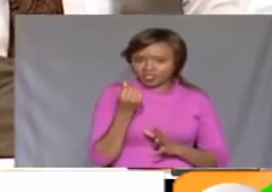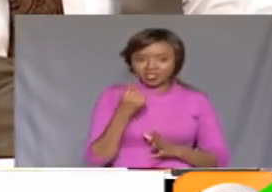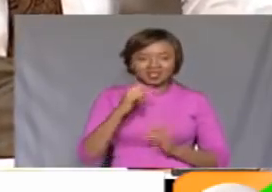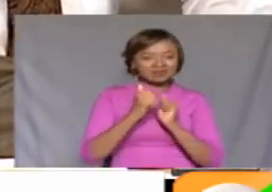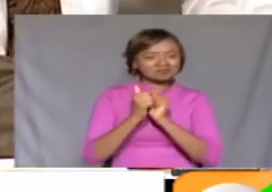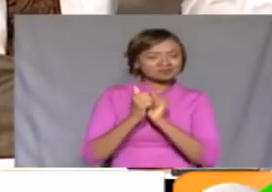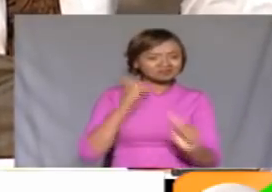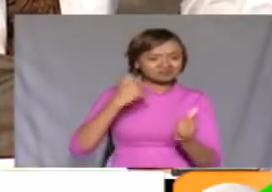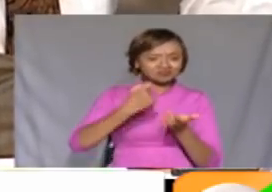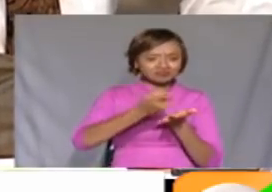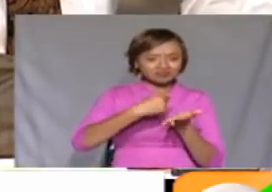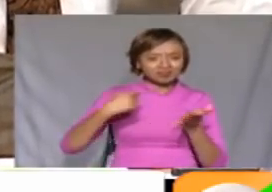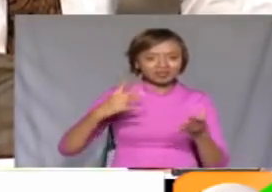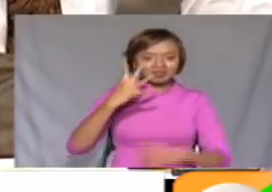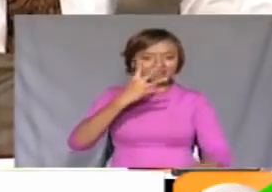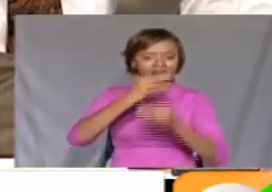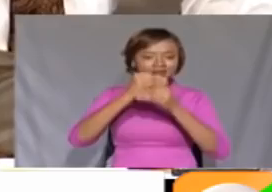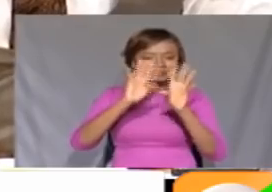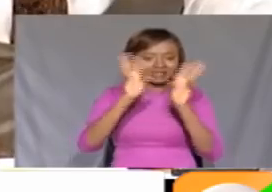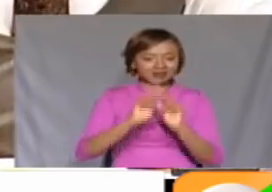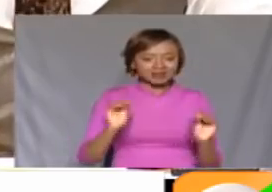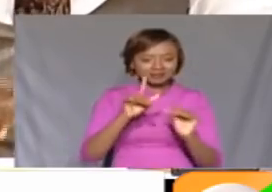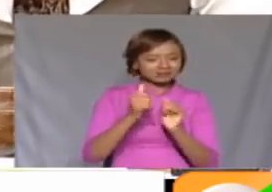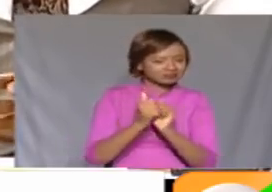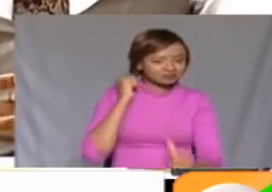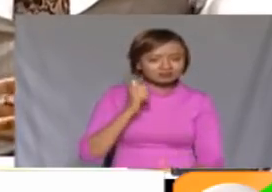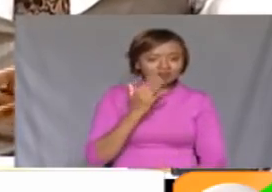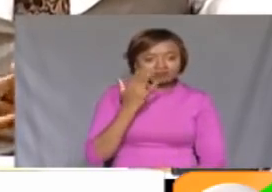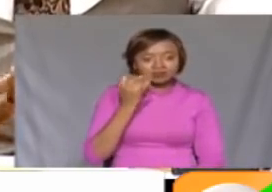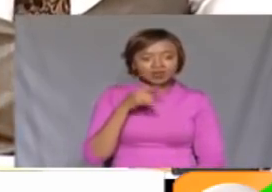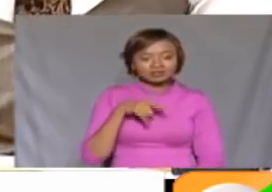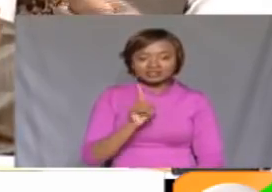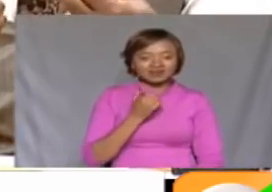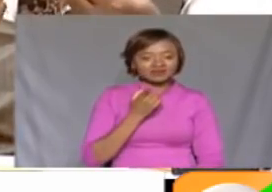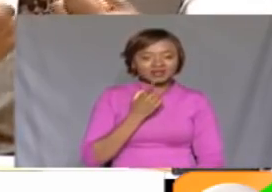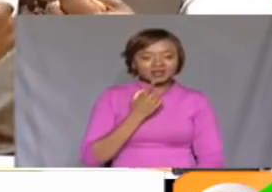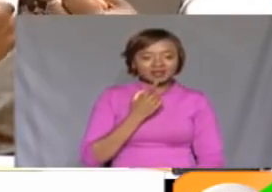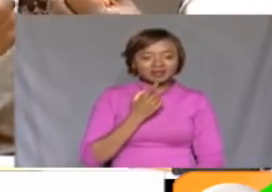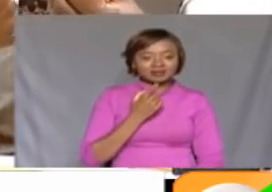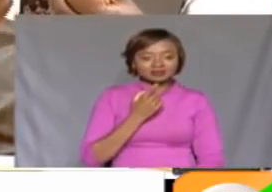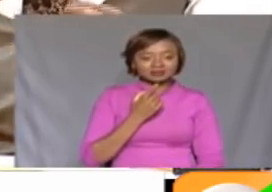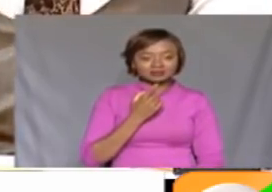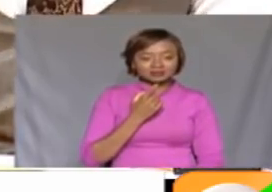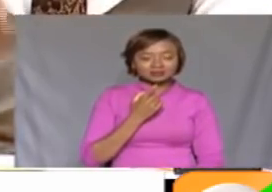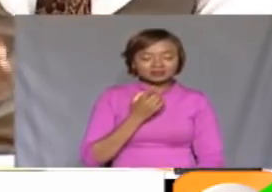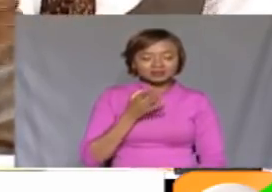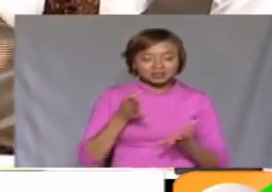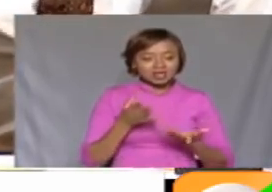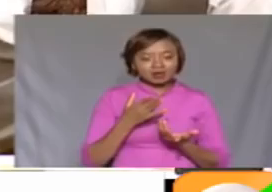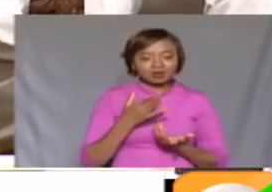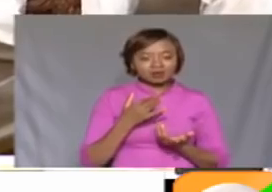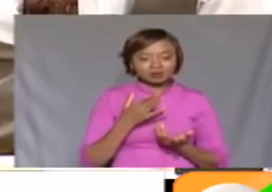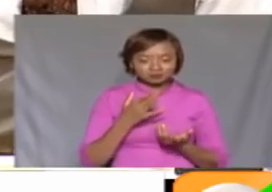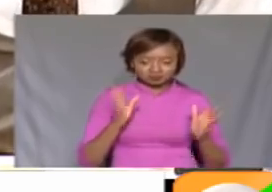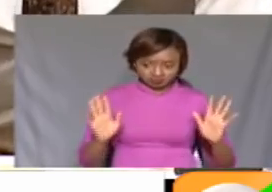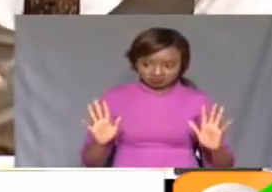the supplementary budget. Budget. Yep. Because that is now trying to basically put a bargain